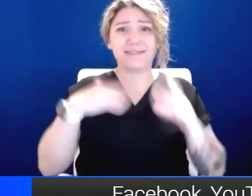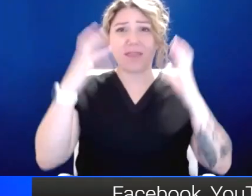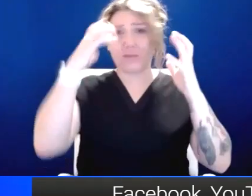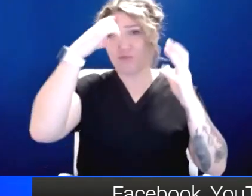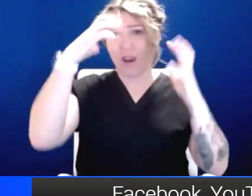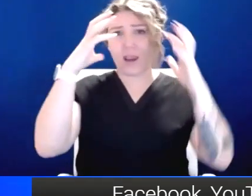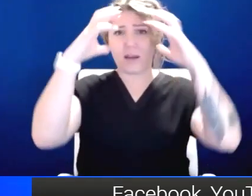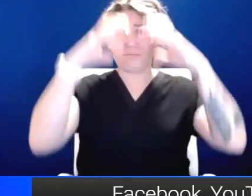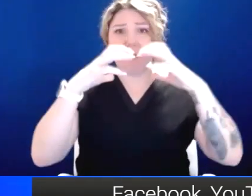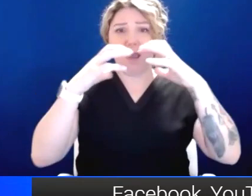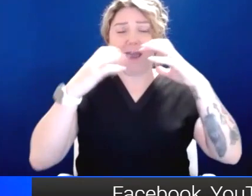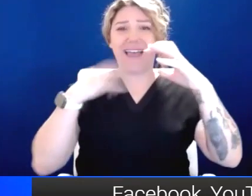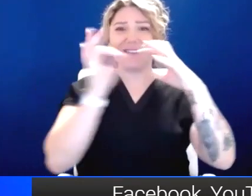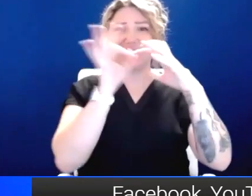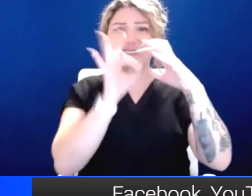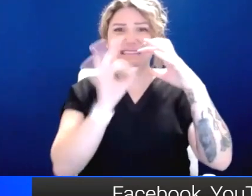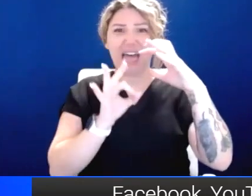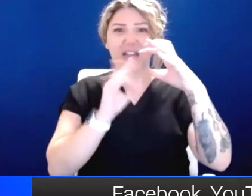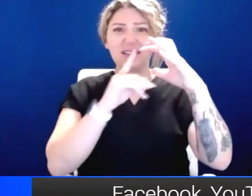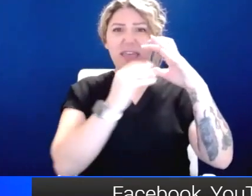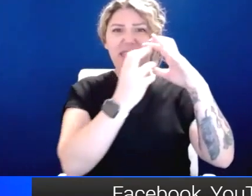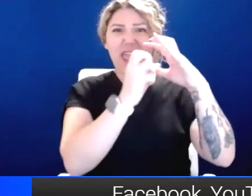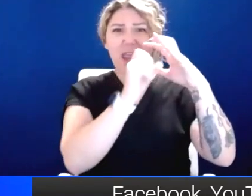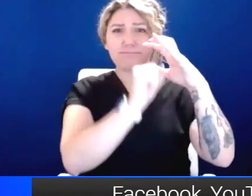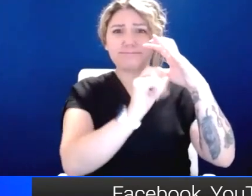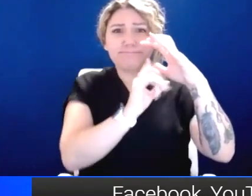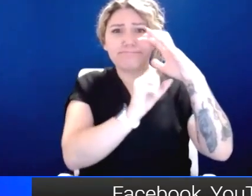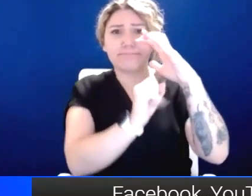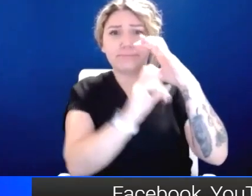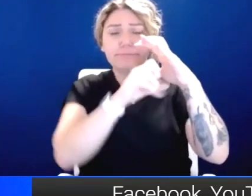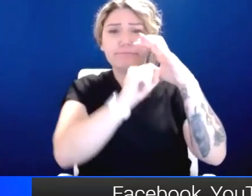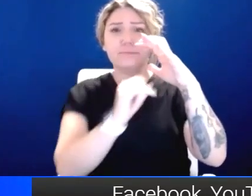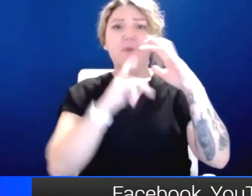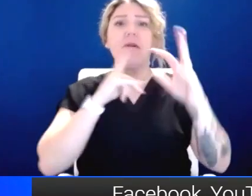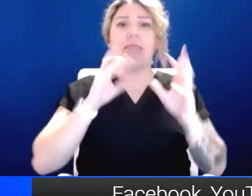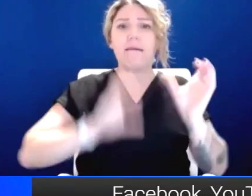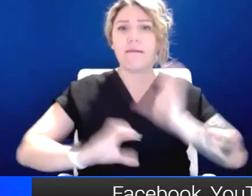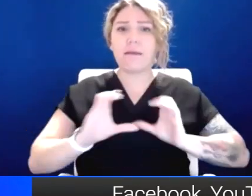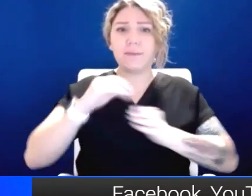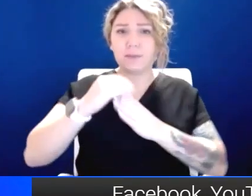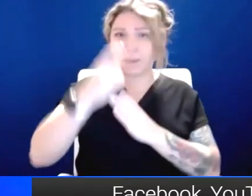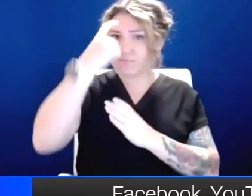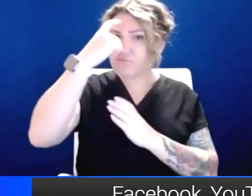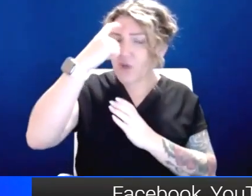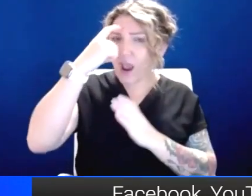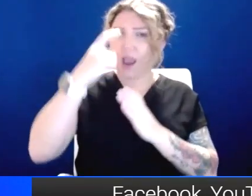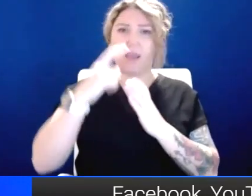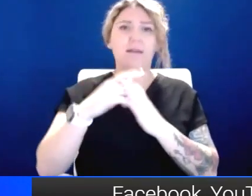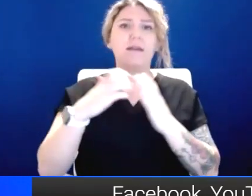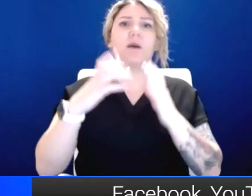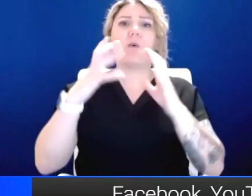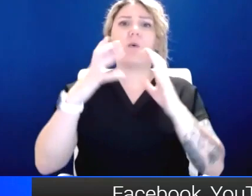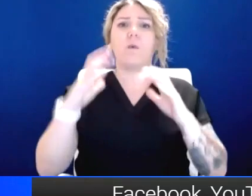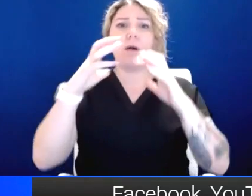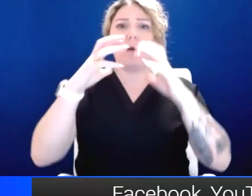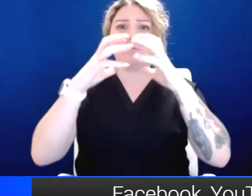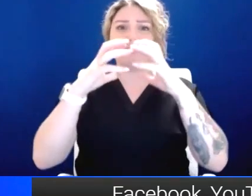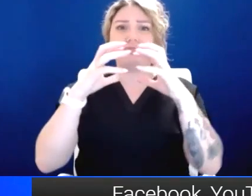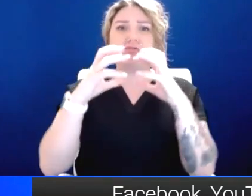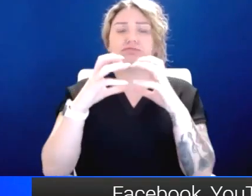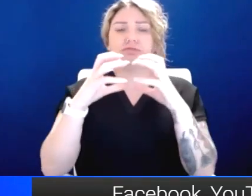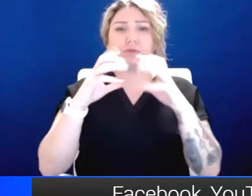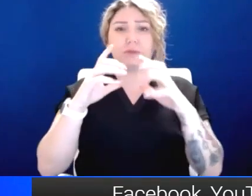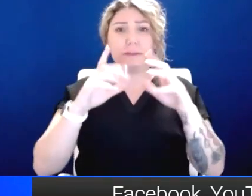dying, and this leads to reduced chemicals in the brain. Because of that, patients have different symptoms that begin. The